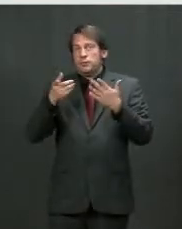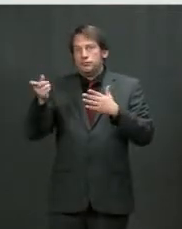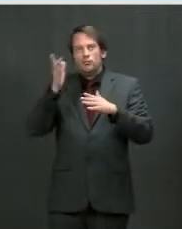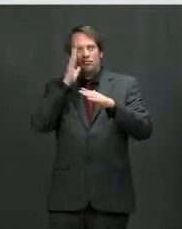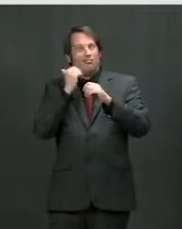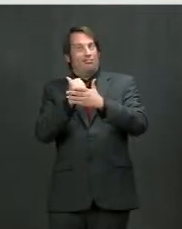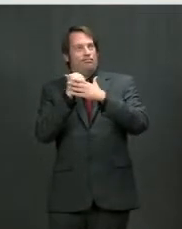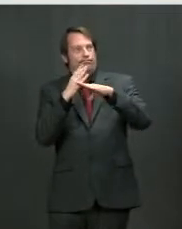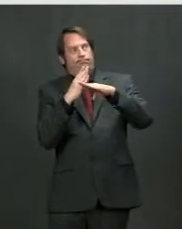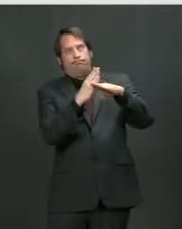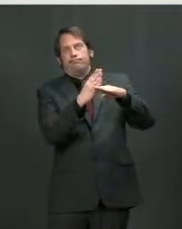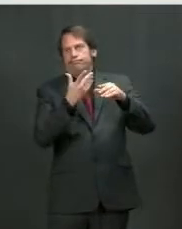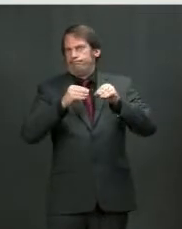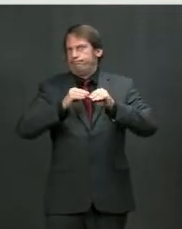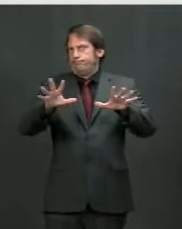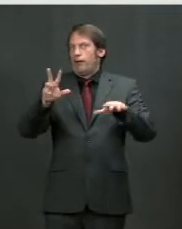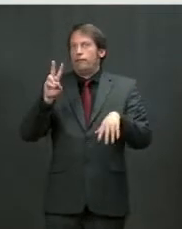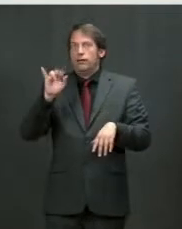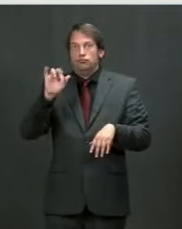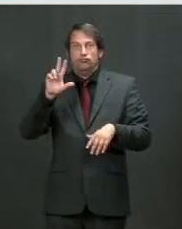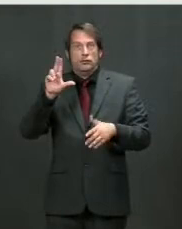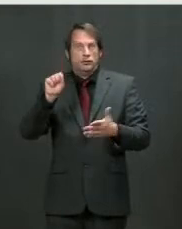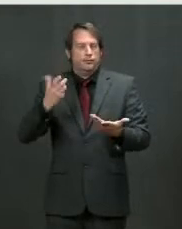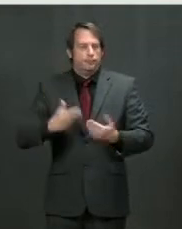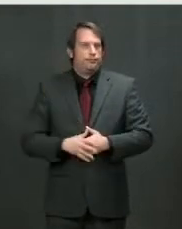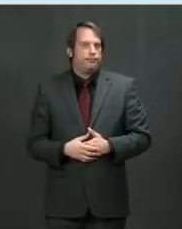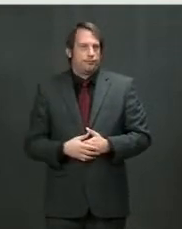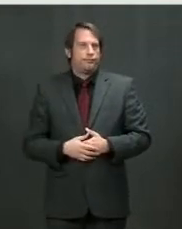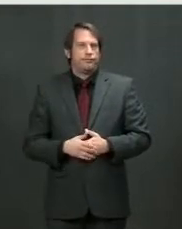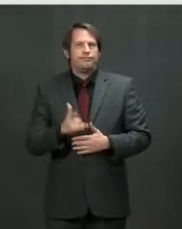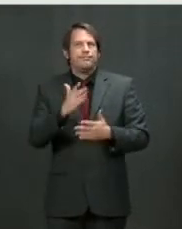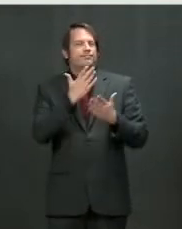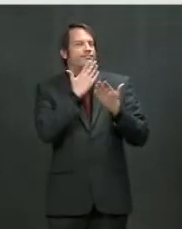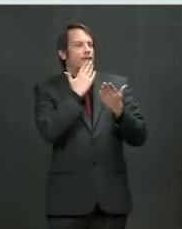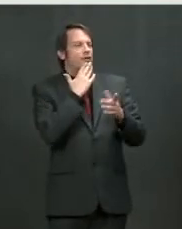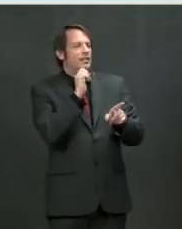Andy. Thank you. All right, let's take questions.